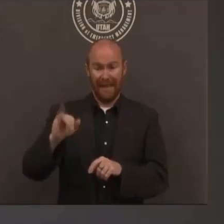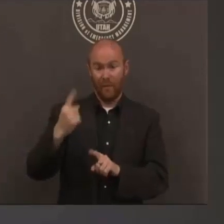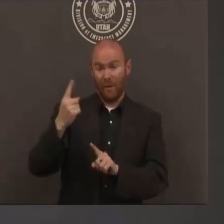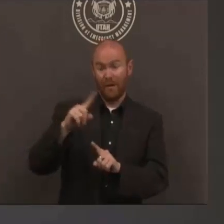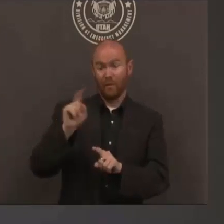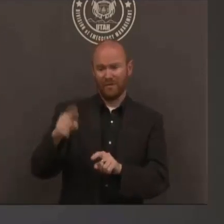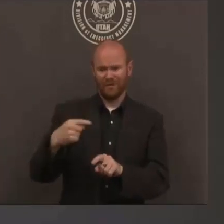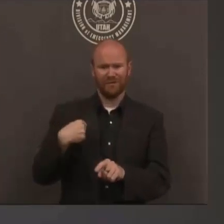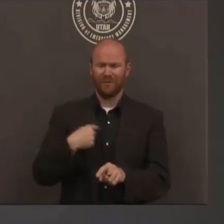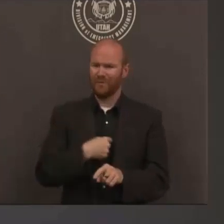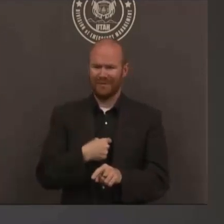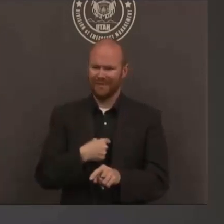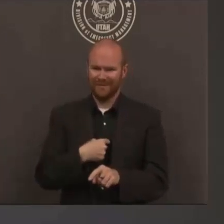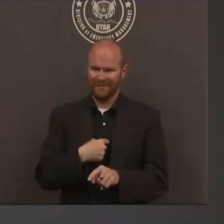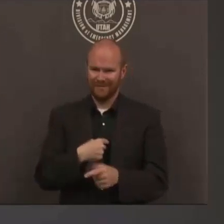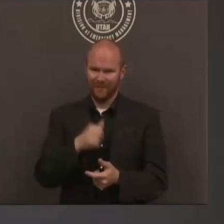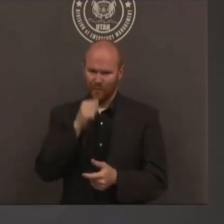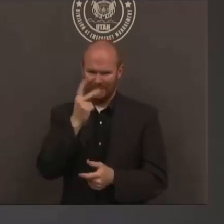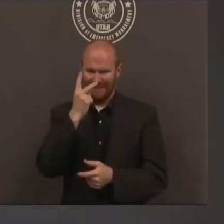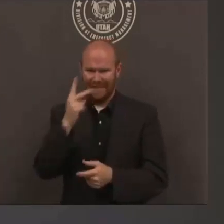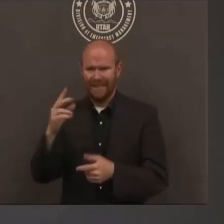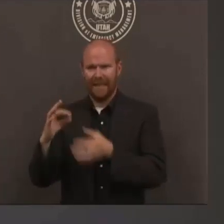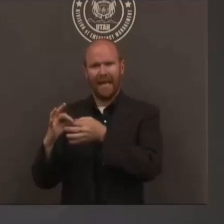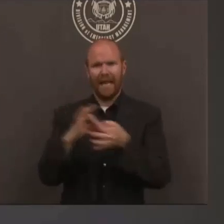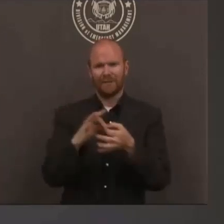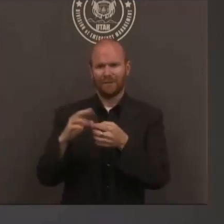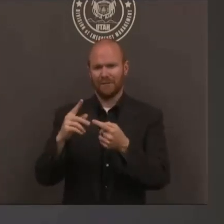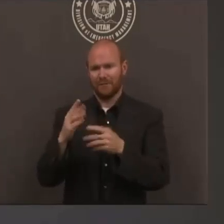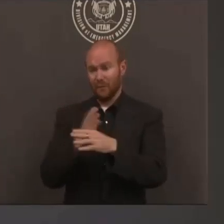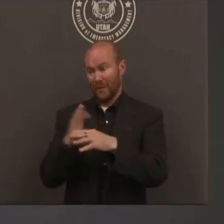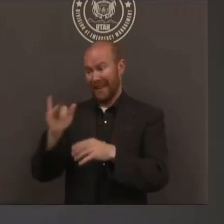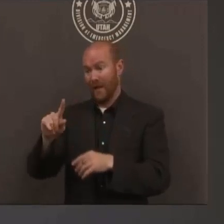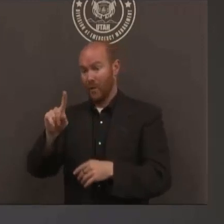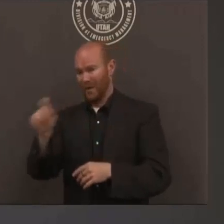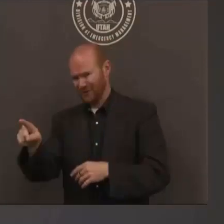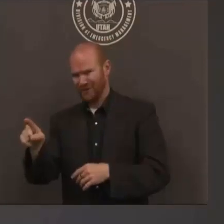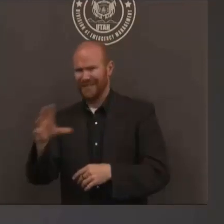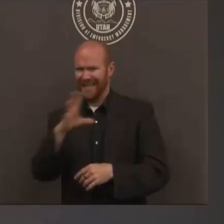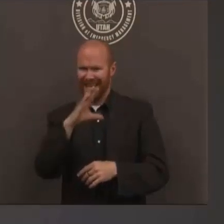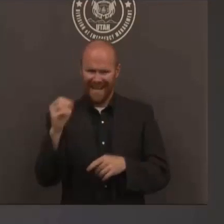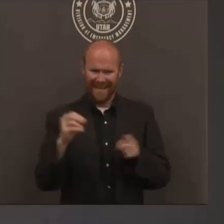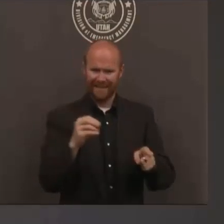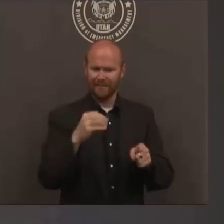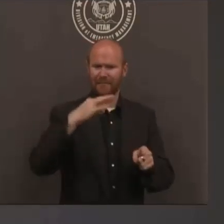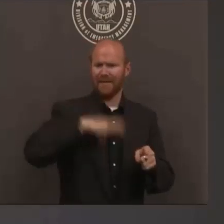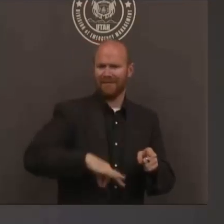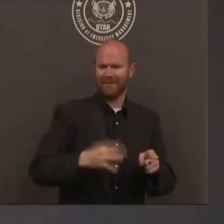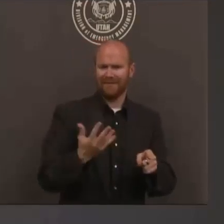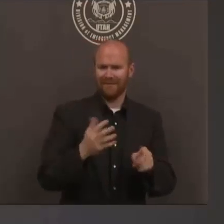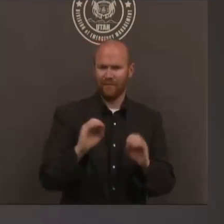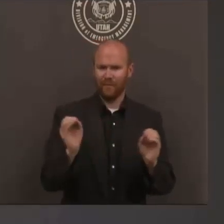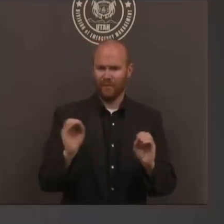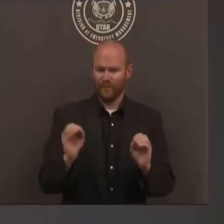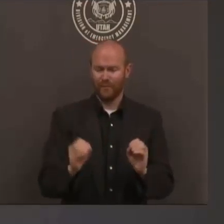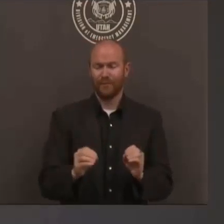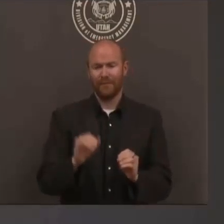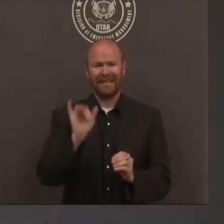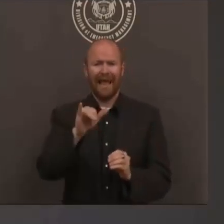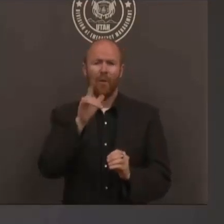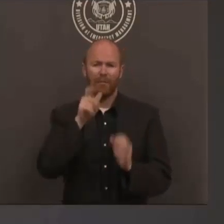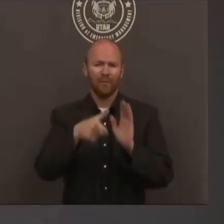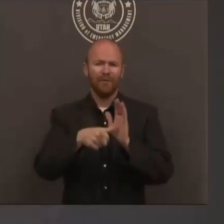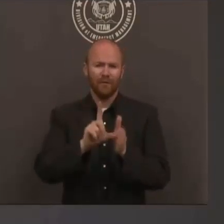had not really known the connection. Again, there's maybe a little lack of transparency there. That's part of what's going to be